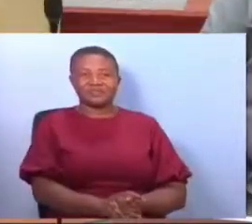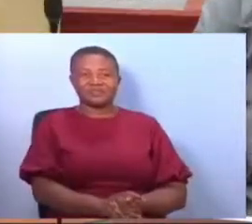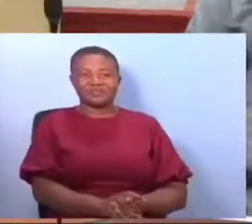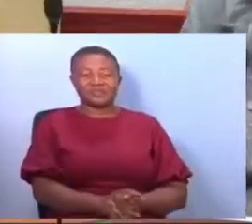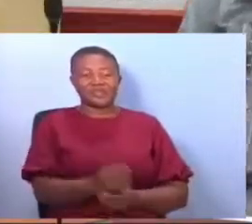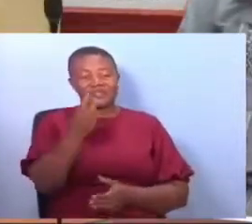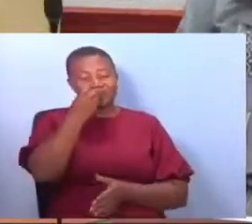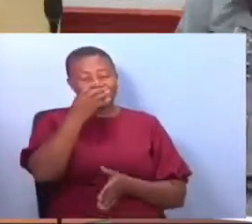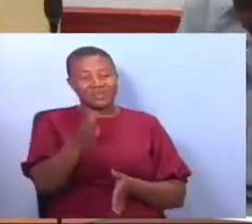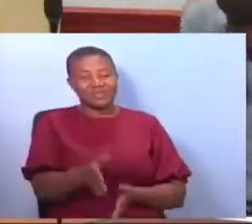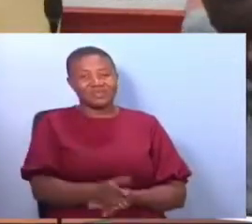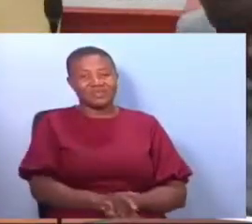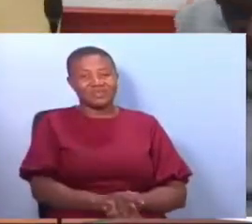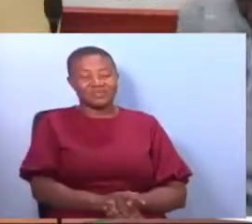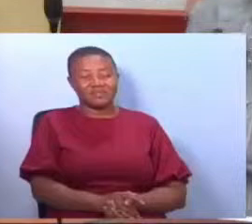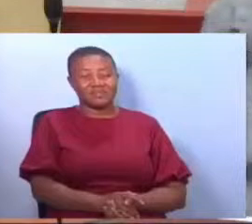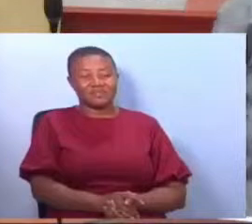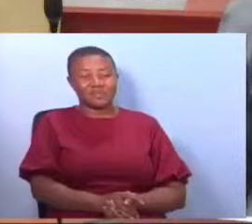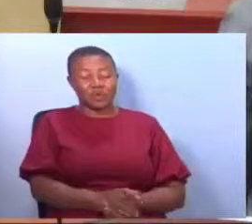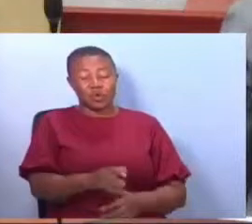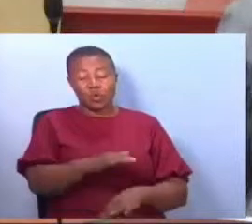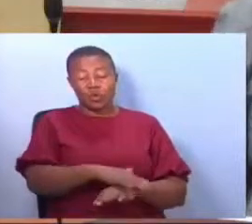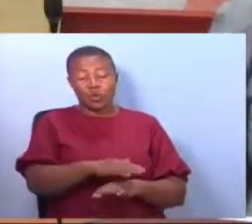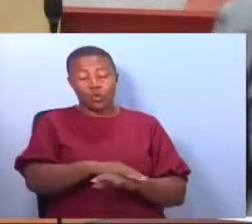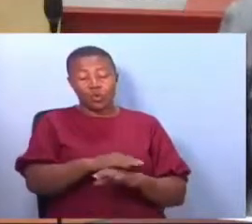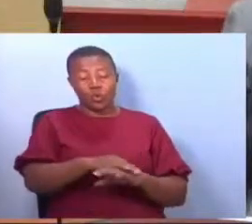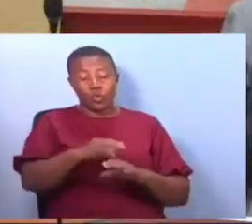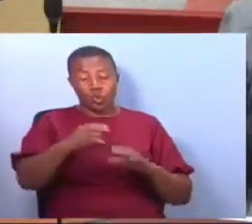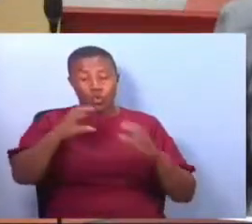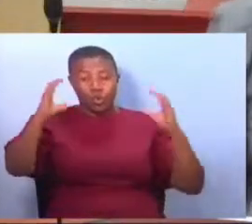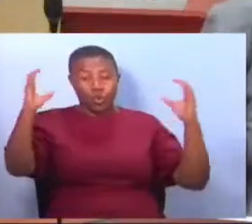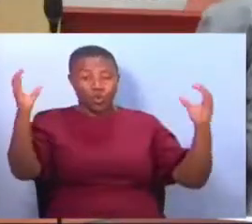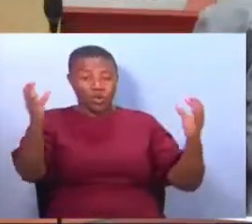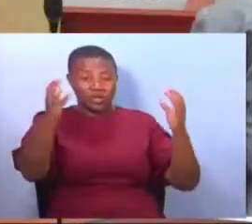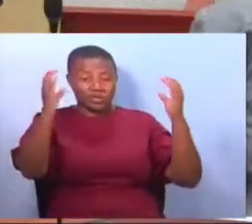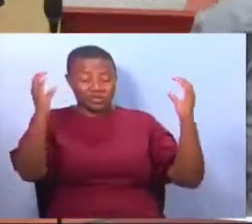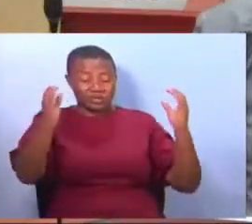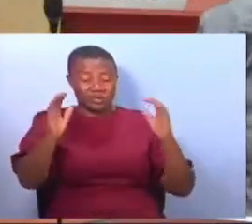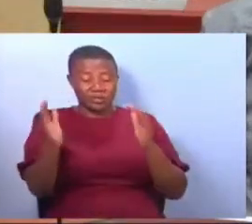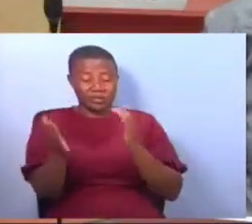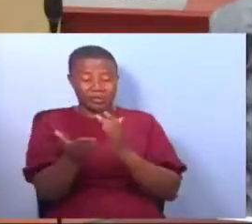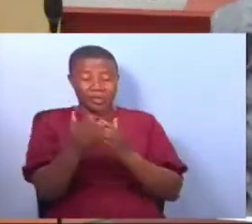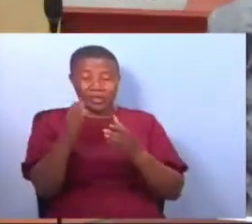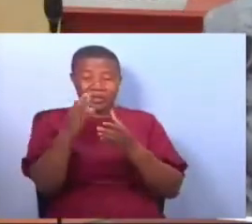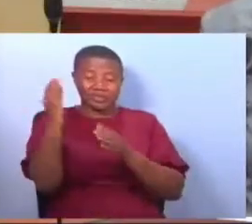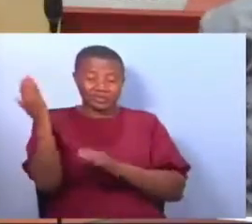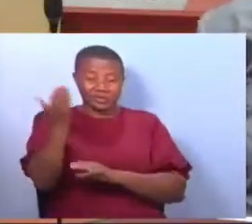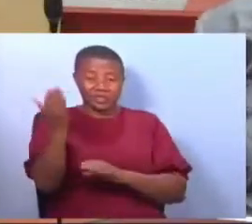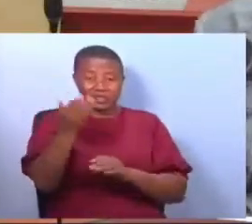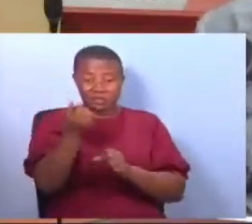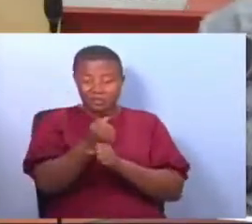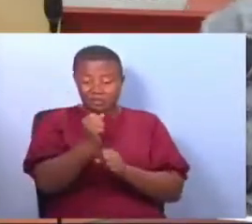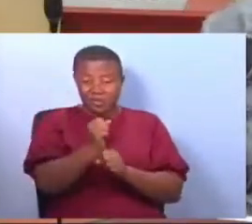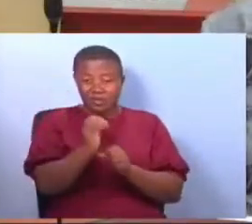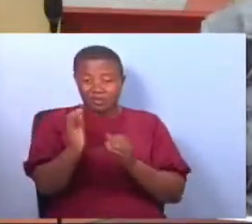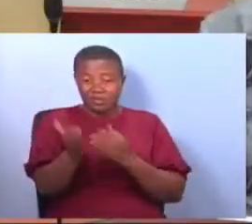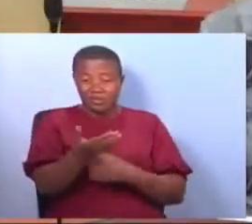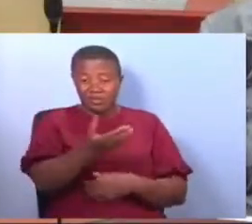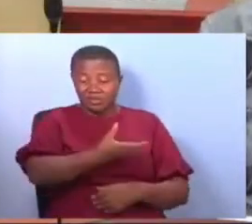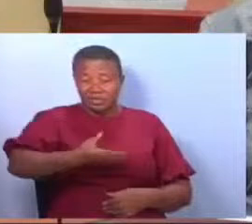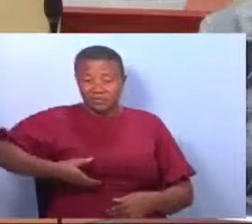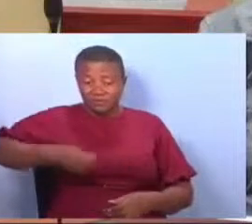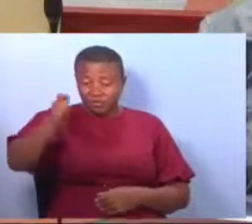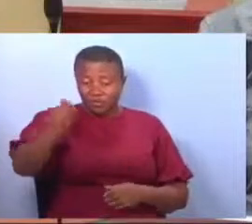Mr. Speaker, on the occasion of the statement that was made by the Honorable Minority Chief Whip, Mr.